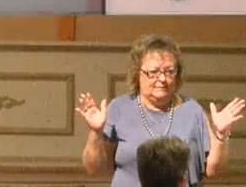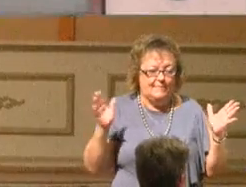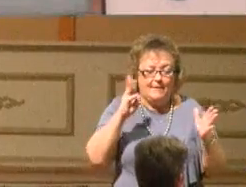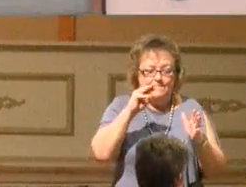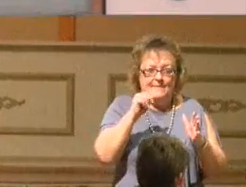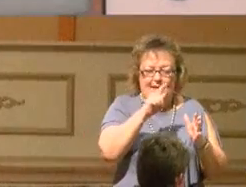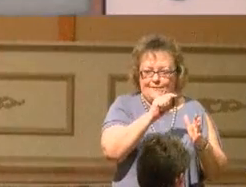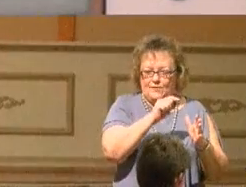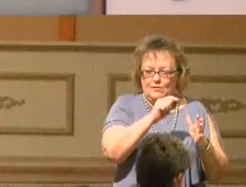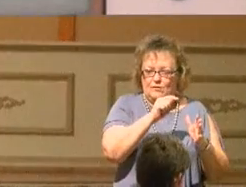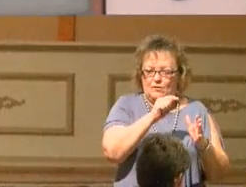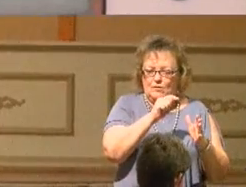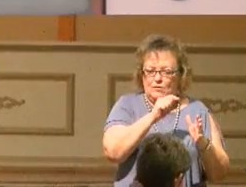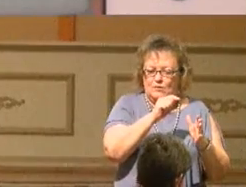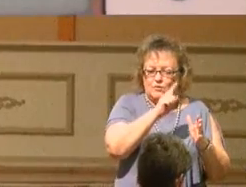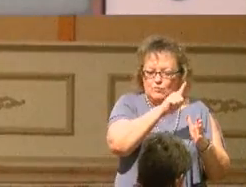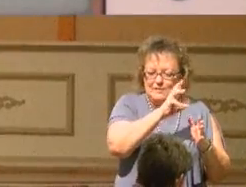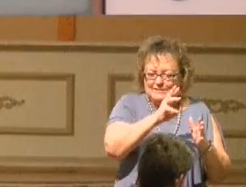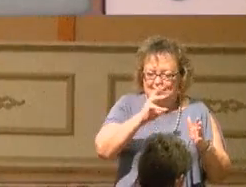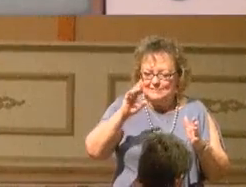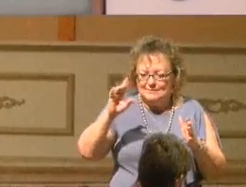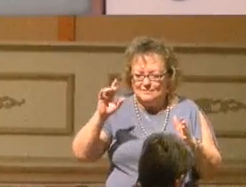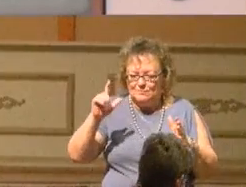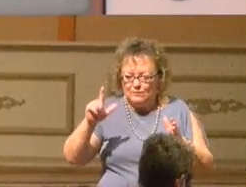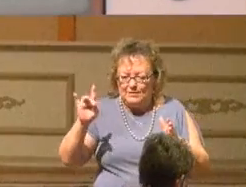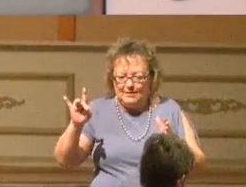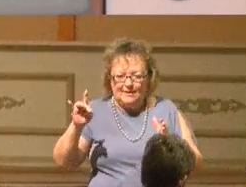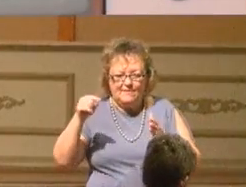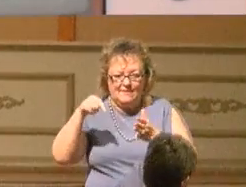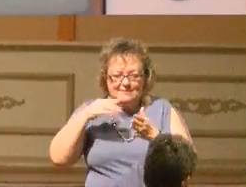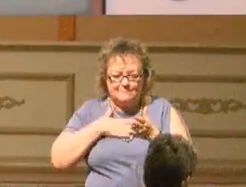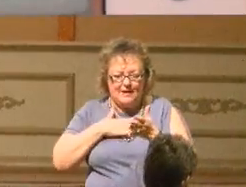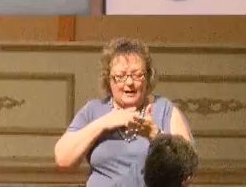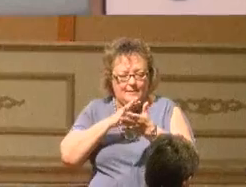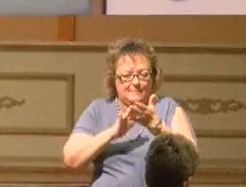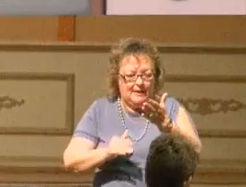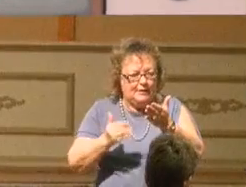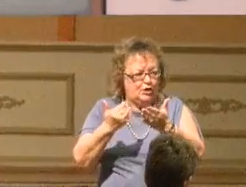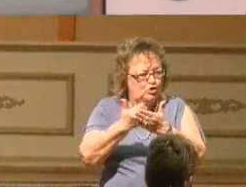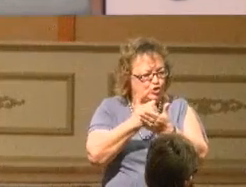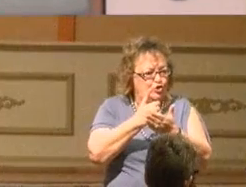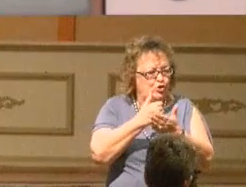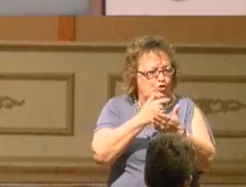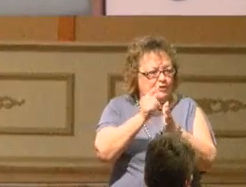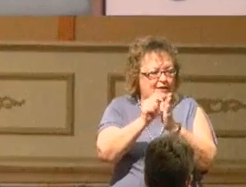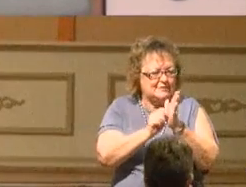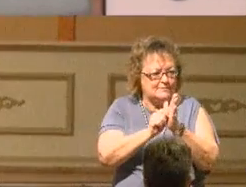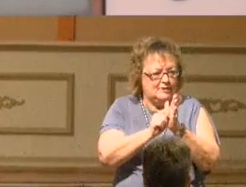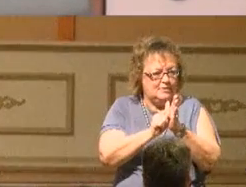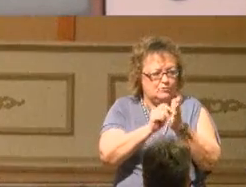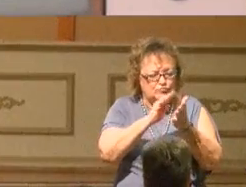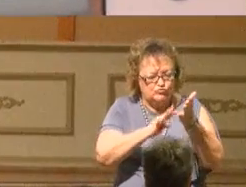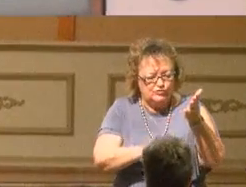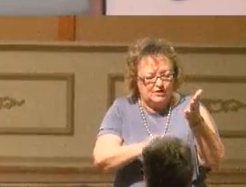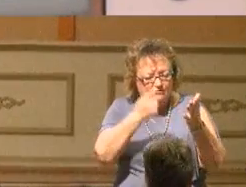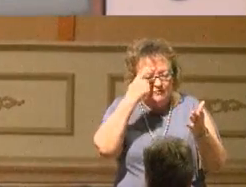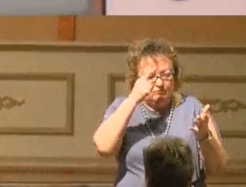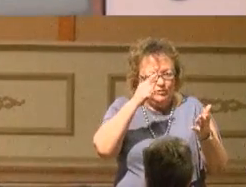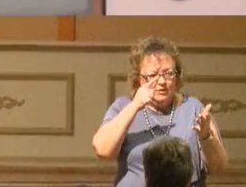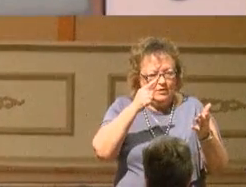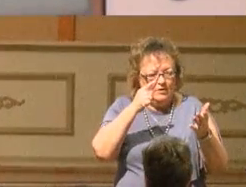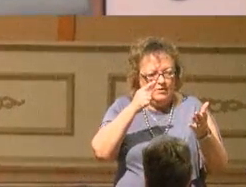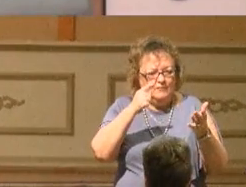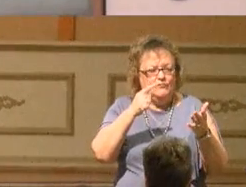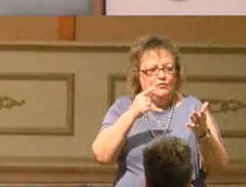Matthew 26, verse 28, Jesus said, "For this is my blood of the New Testament, which is shed for many for the remission of